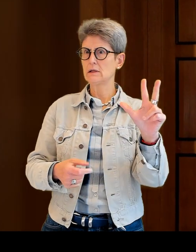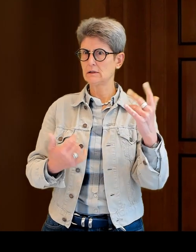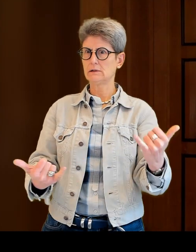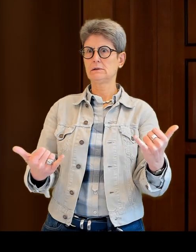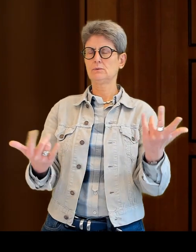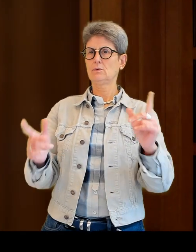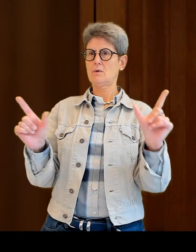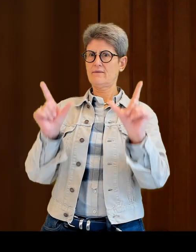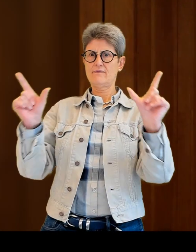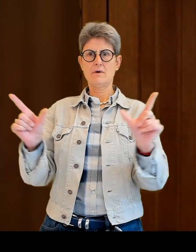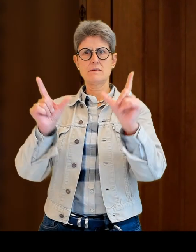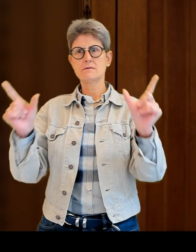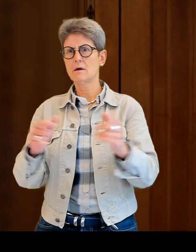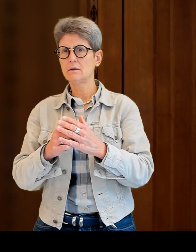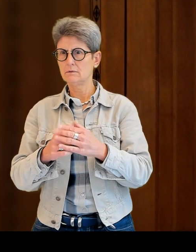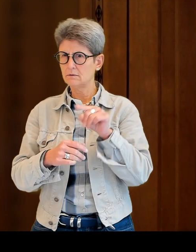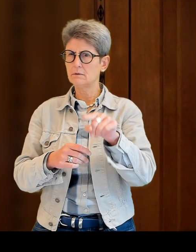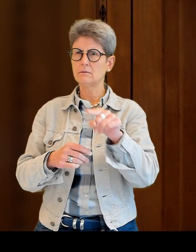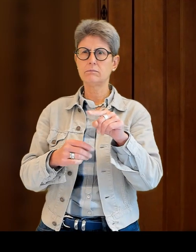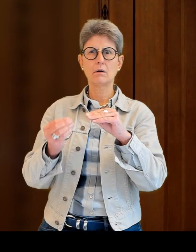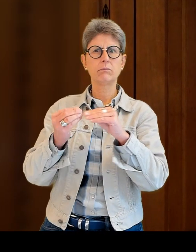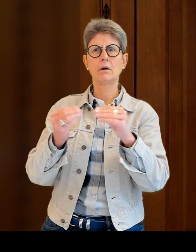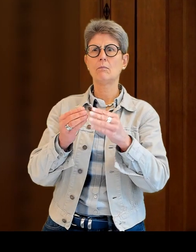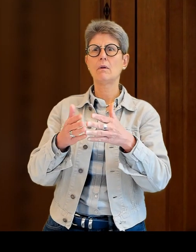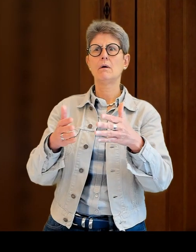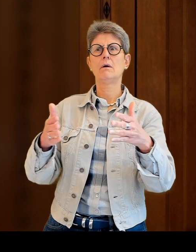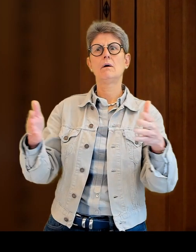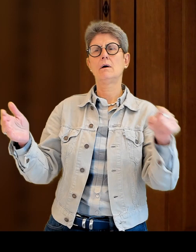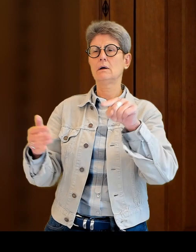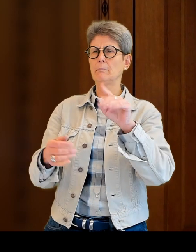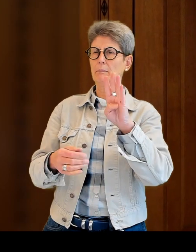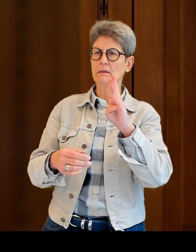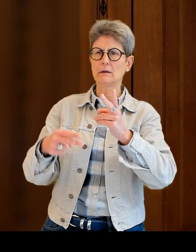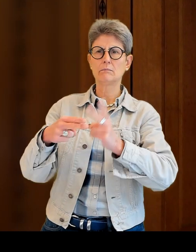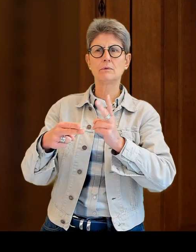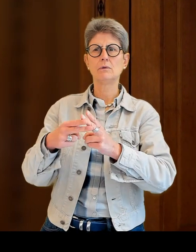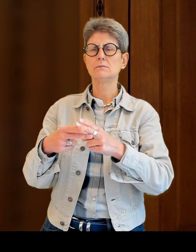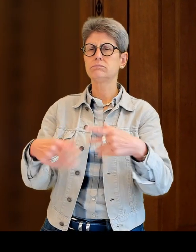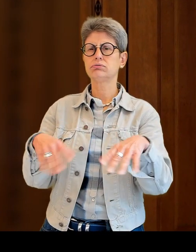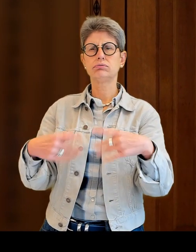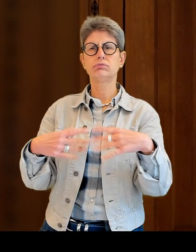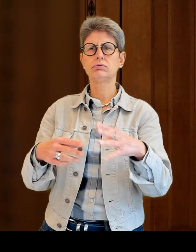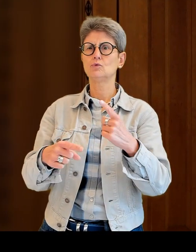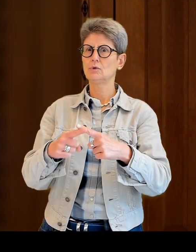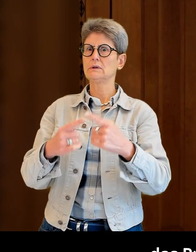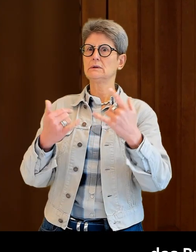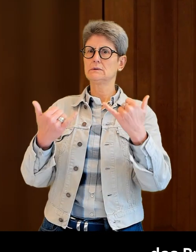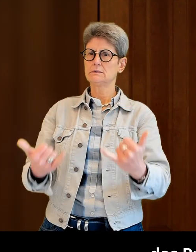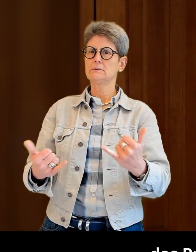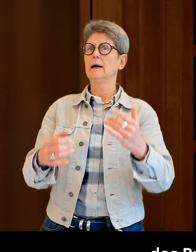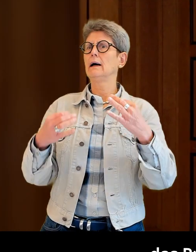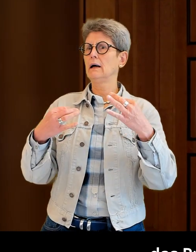for one purpose, to witness and to celebrate